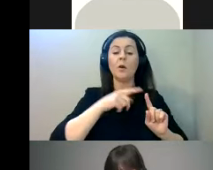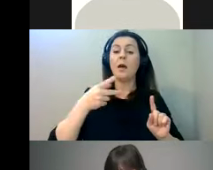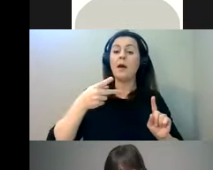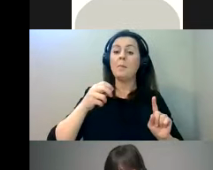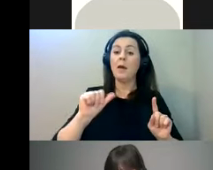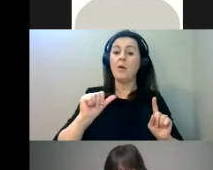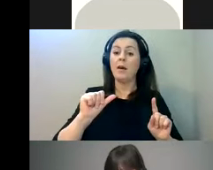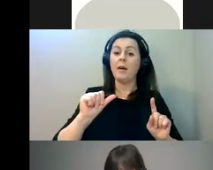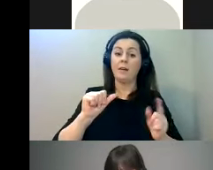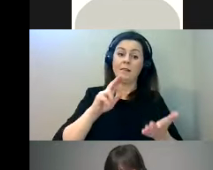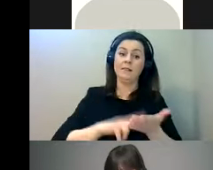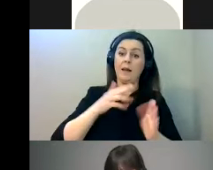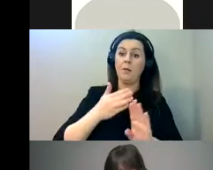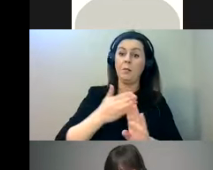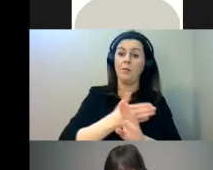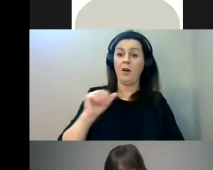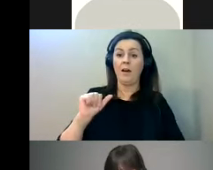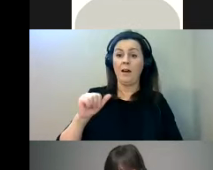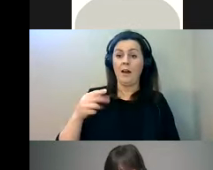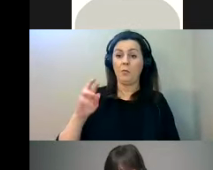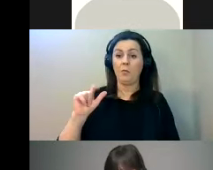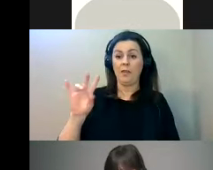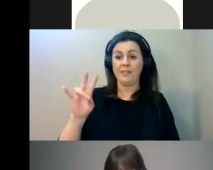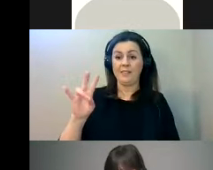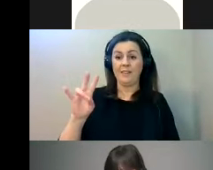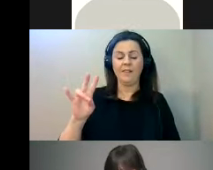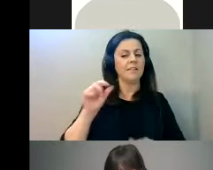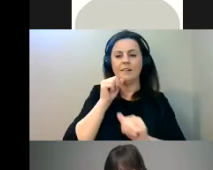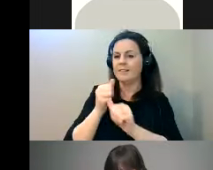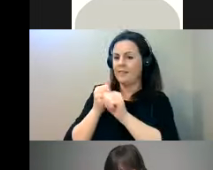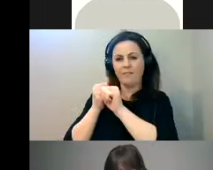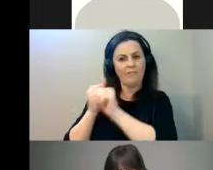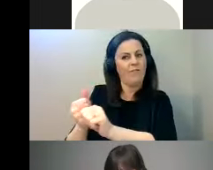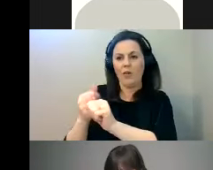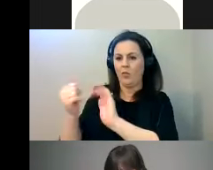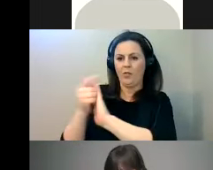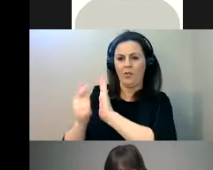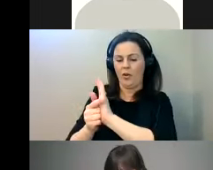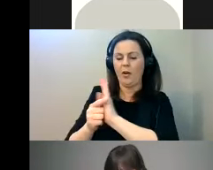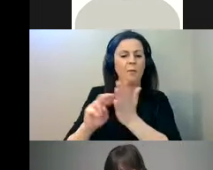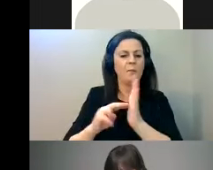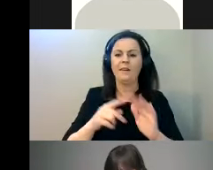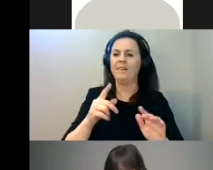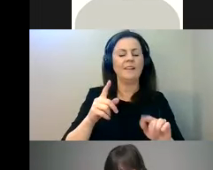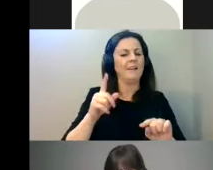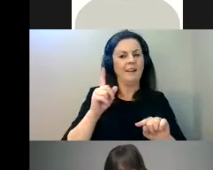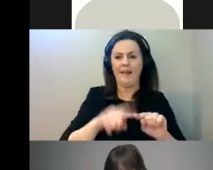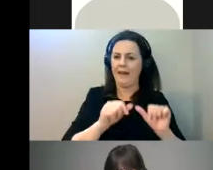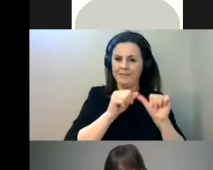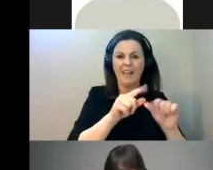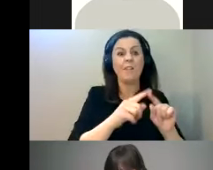April 7th, if not compliant with the statute, are not valid. So they would need to be